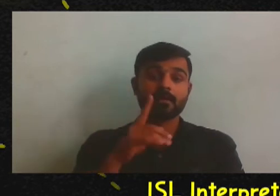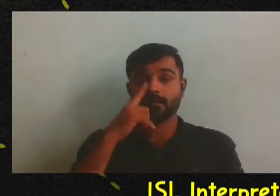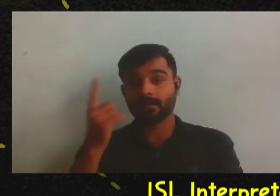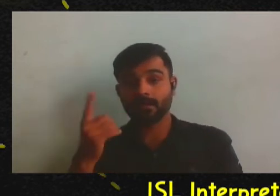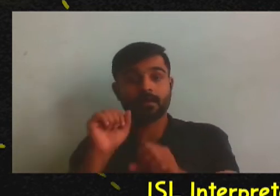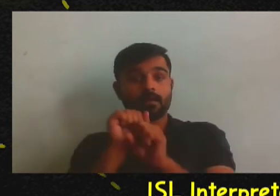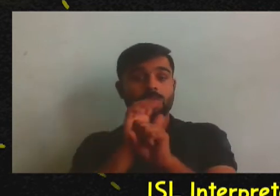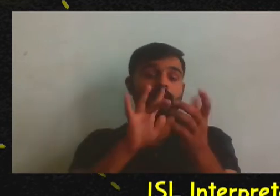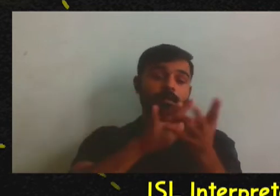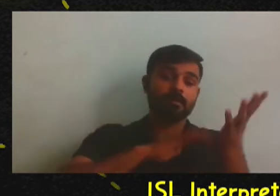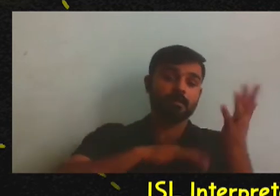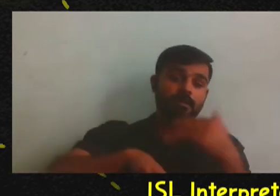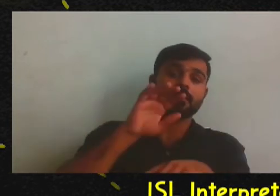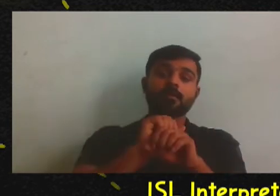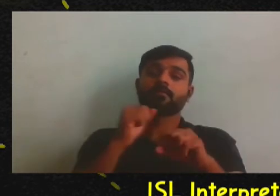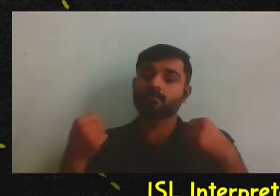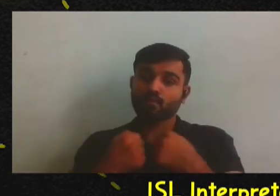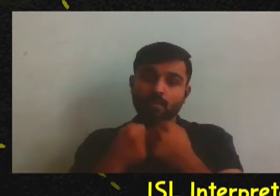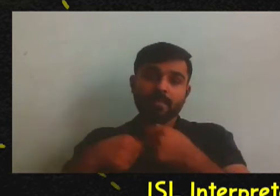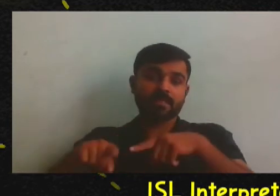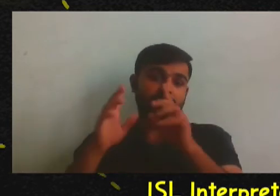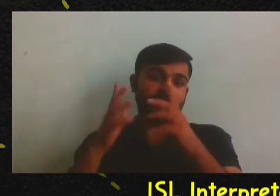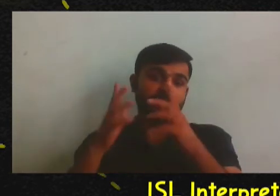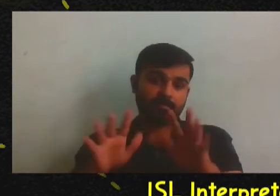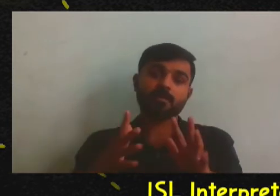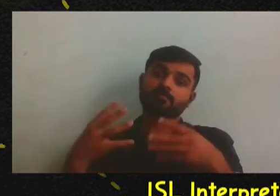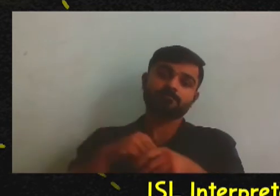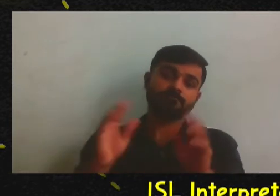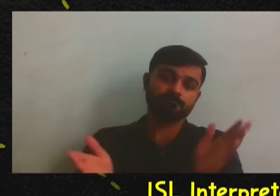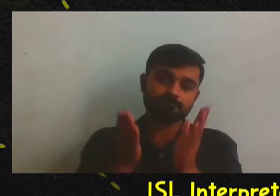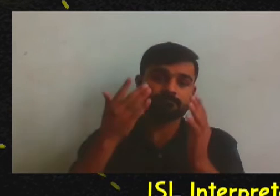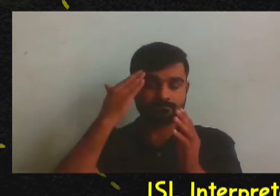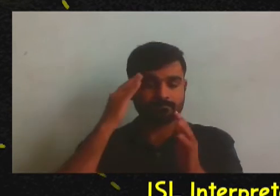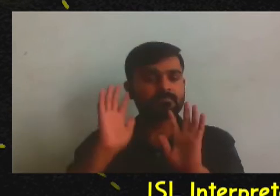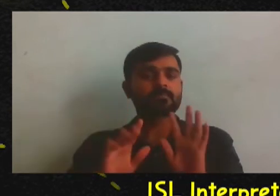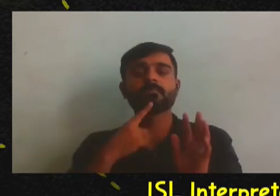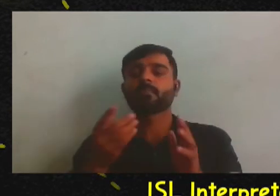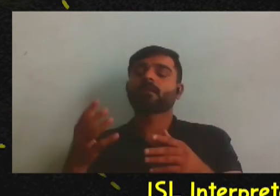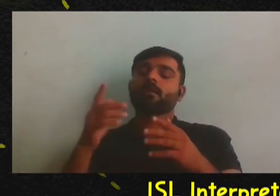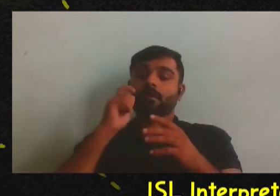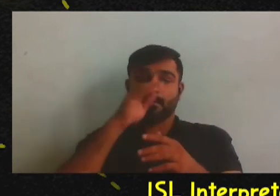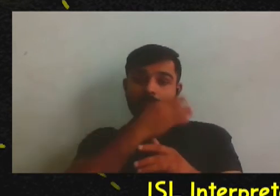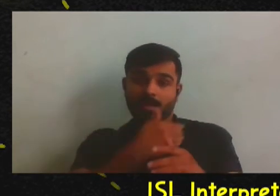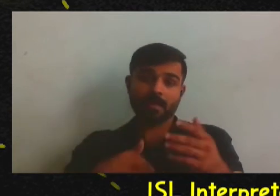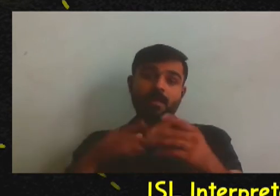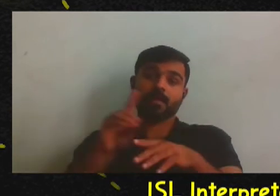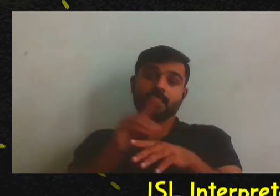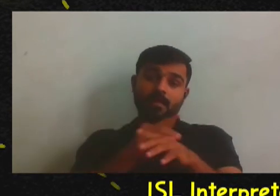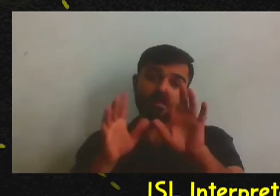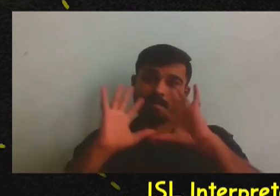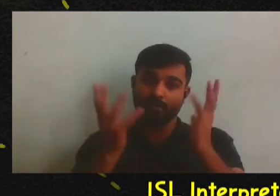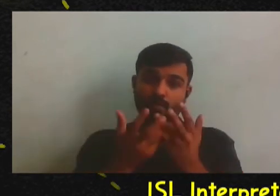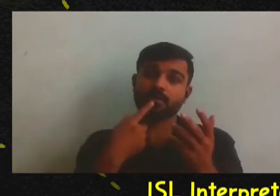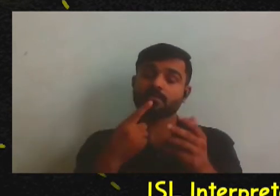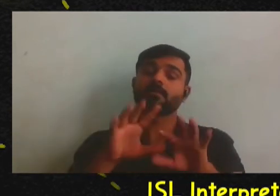carving these spaces to really fight for themselves. And that's encouraging. And I know there is, a gender divide within the digital world, but